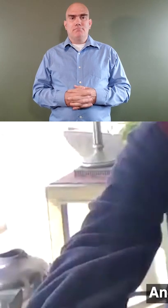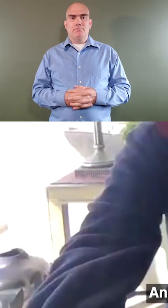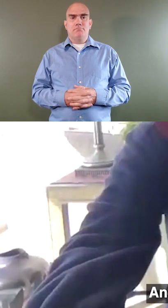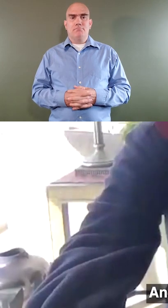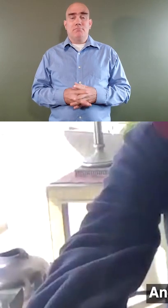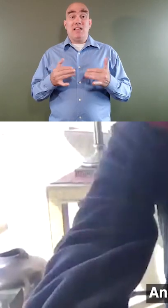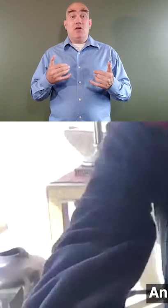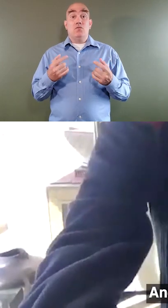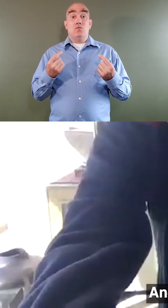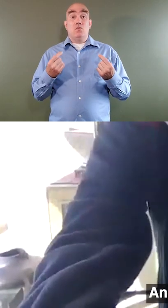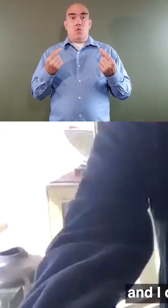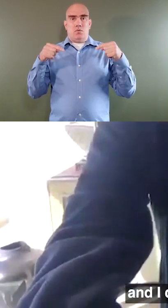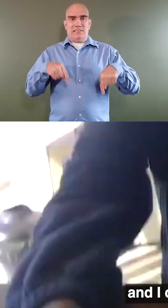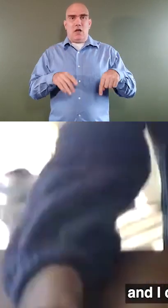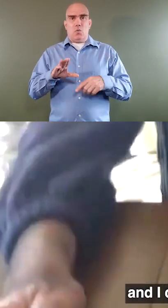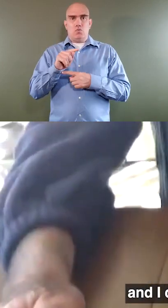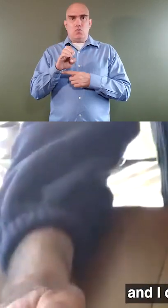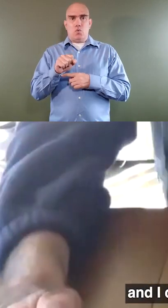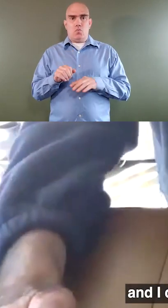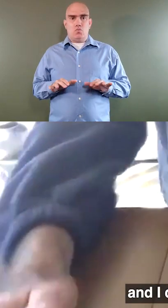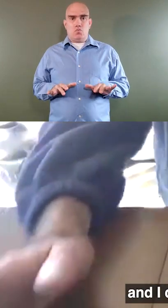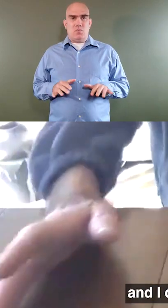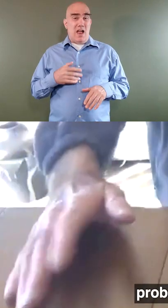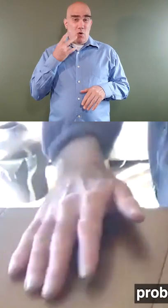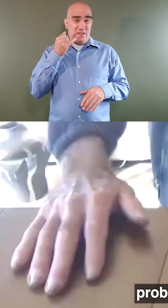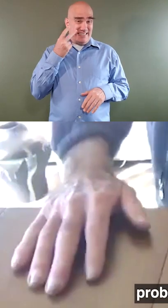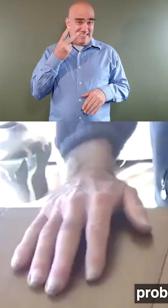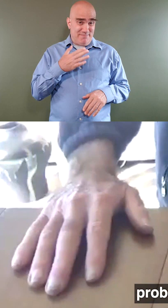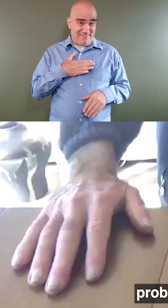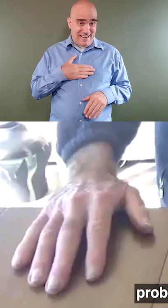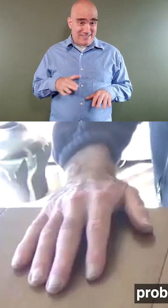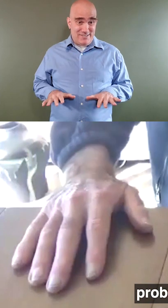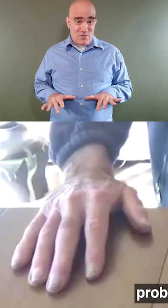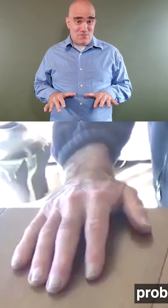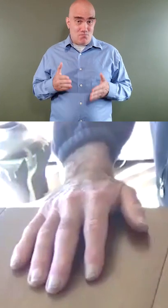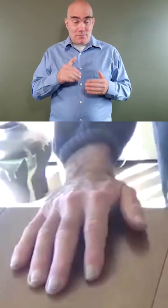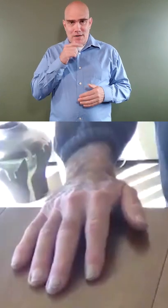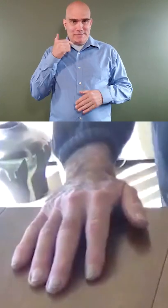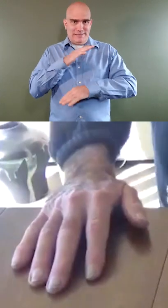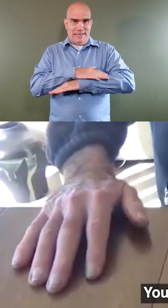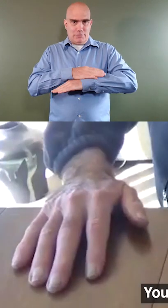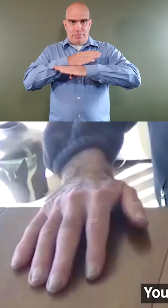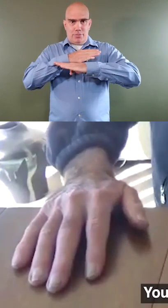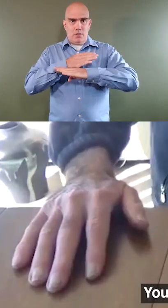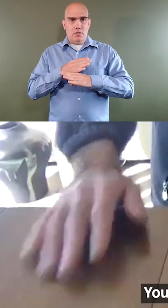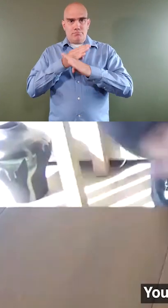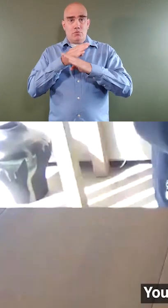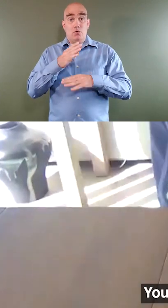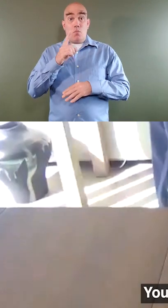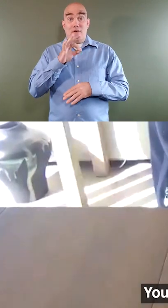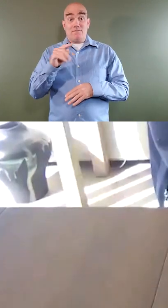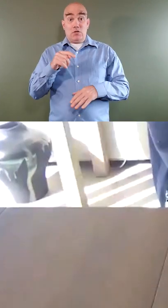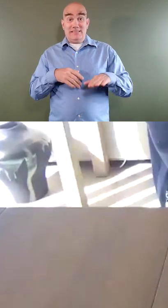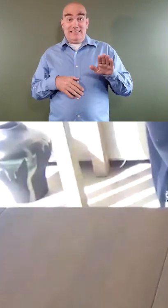And now to go down to your toes, and I don't know if you can see my toes, probably not because the table is here. You put one foot down, left